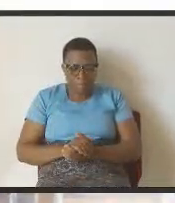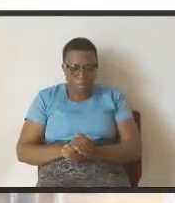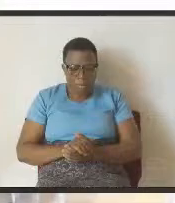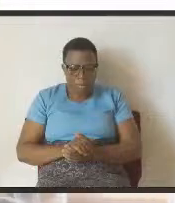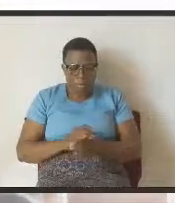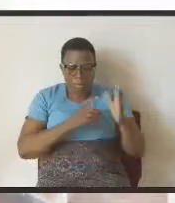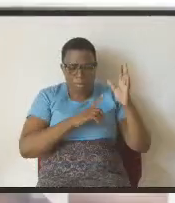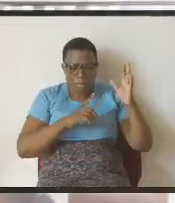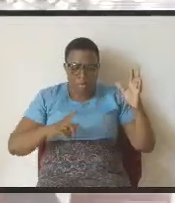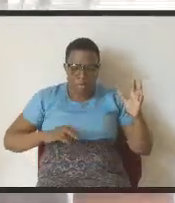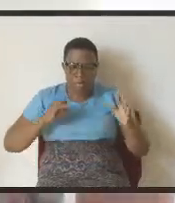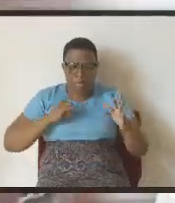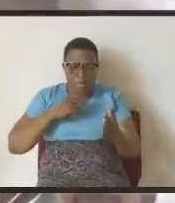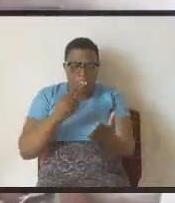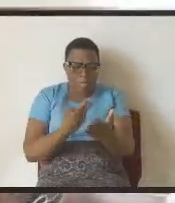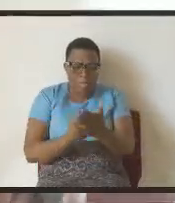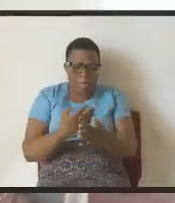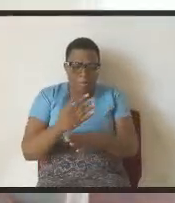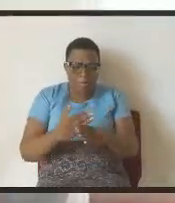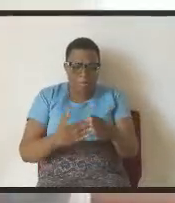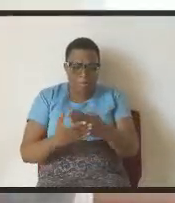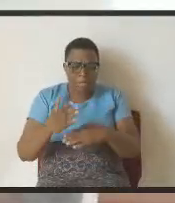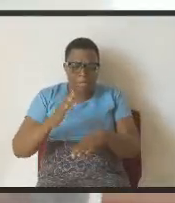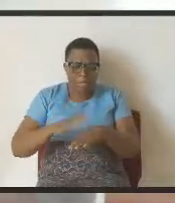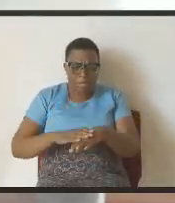Lord, I lay my hand upon young Xander.